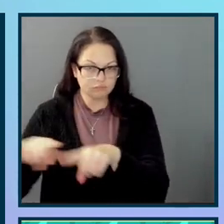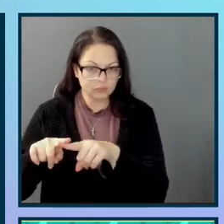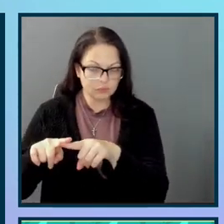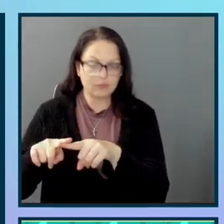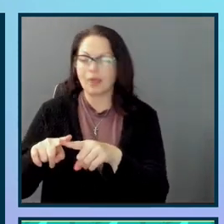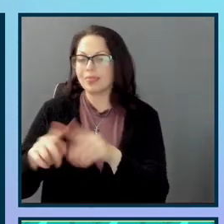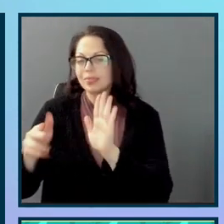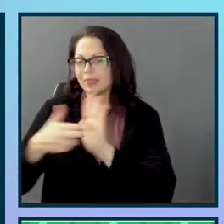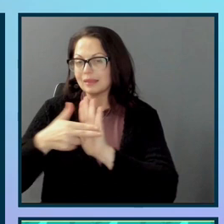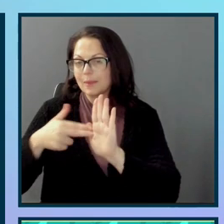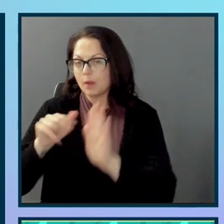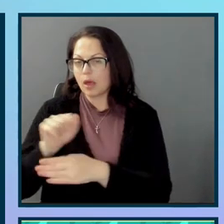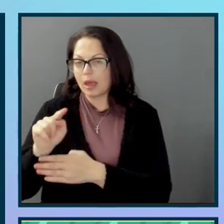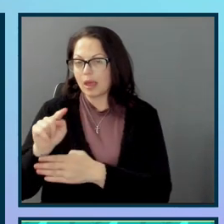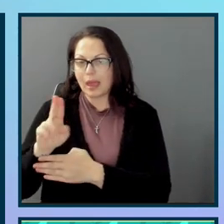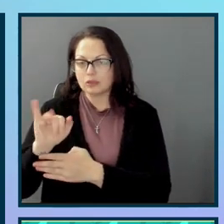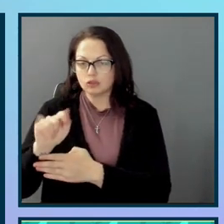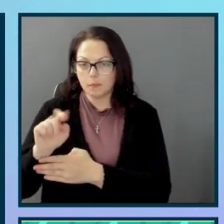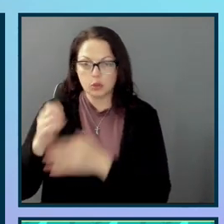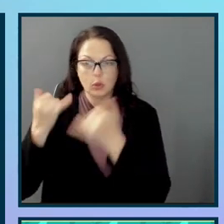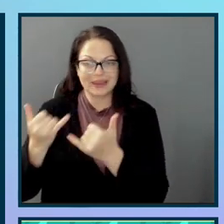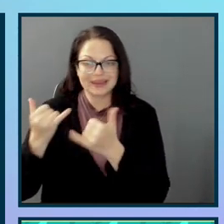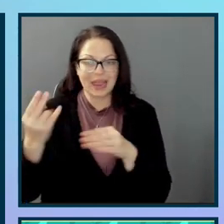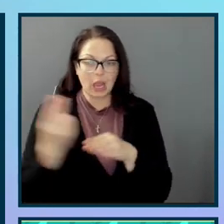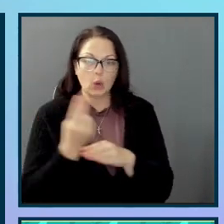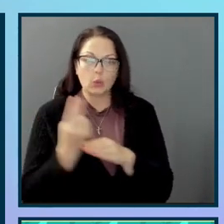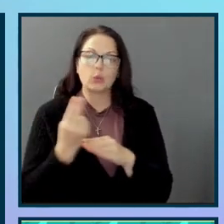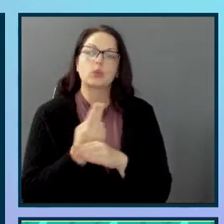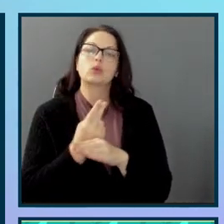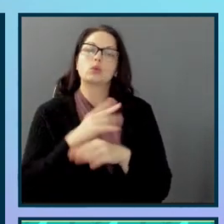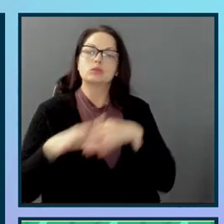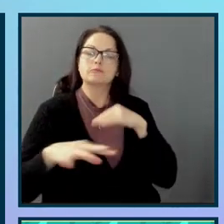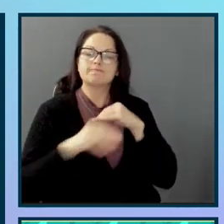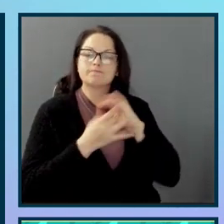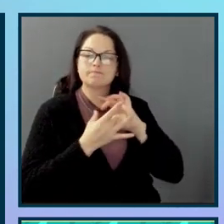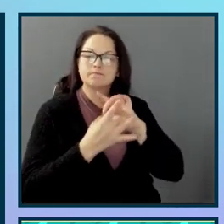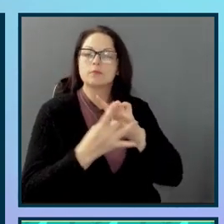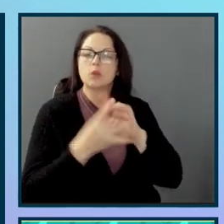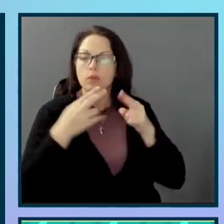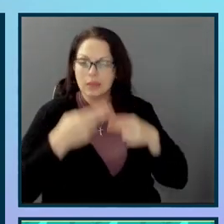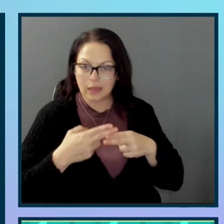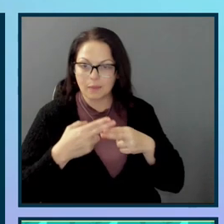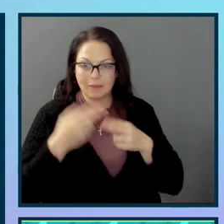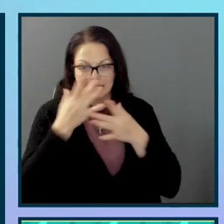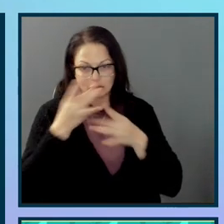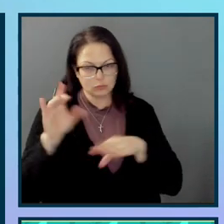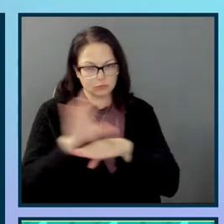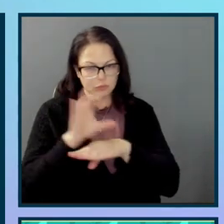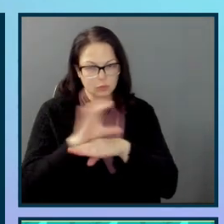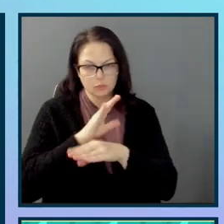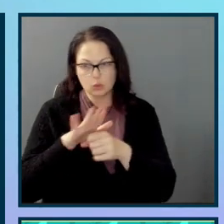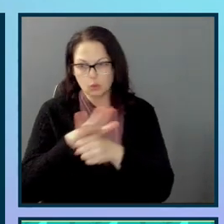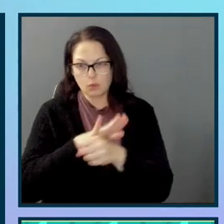attribute and it's also now used to compute the name. Yeah, so the interesting thing about computer properties is that you can also